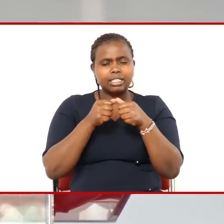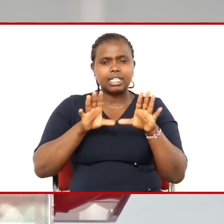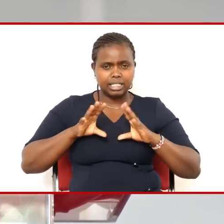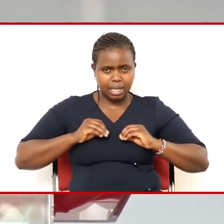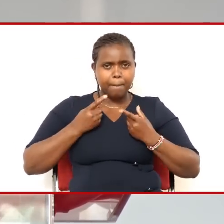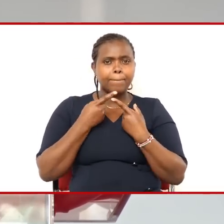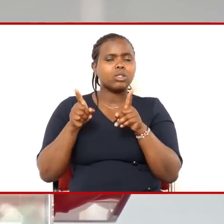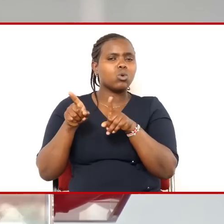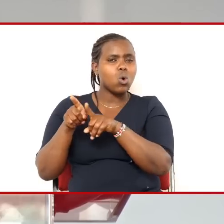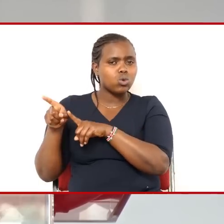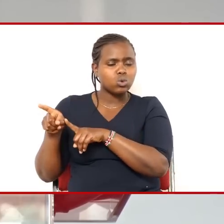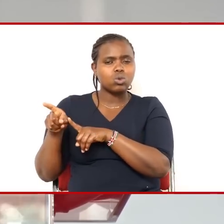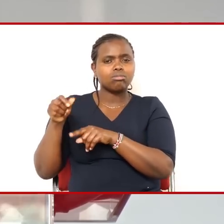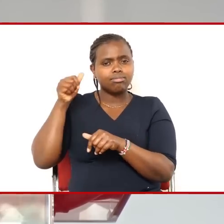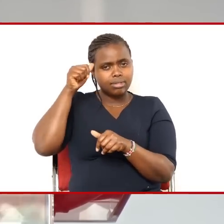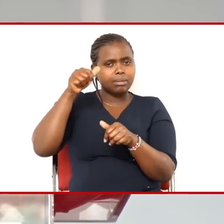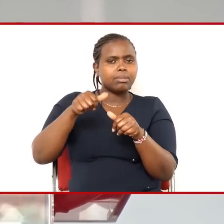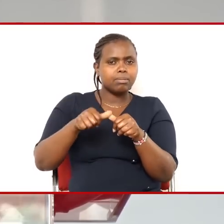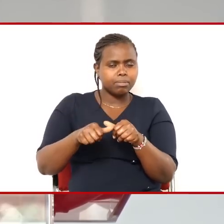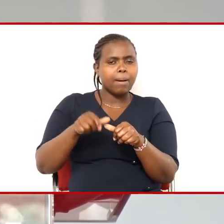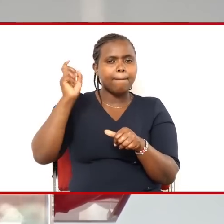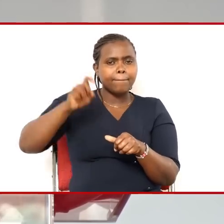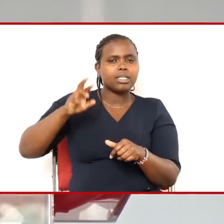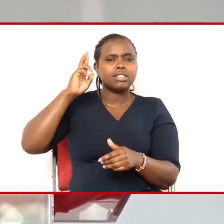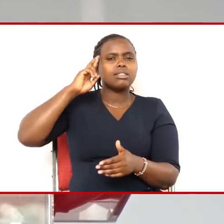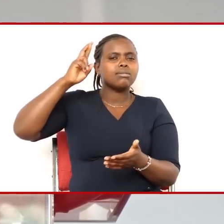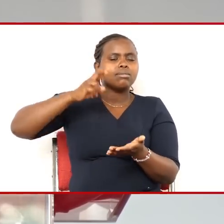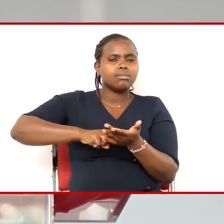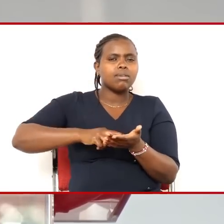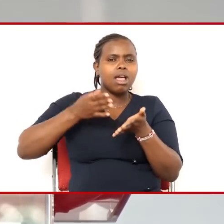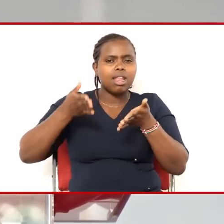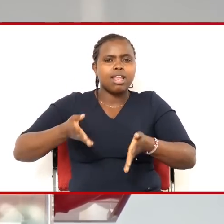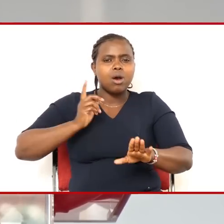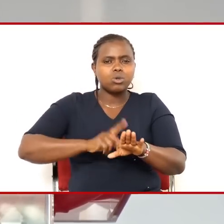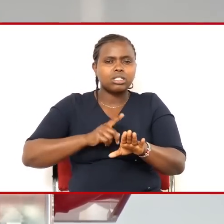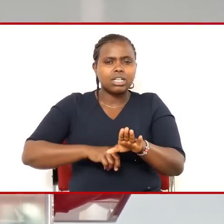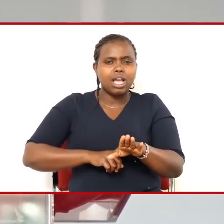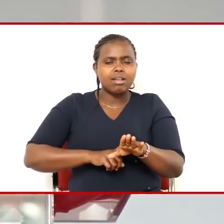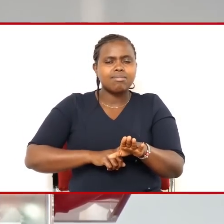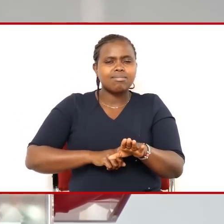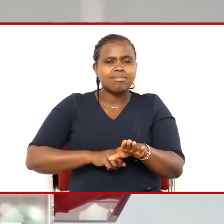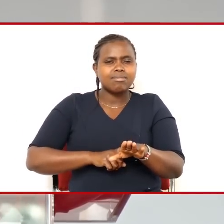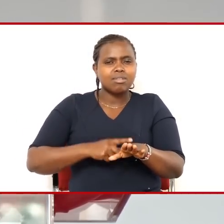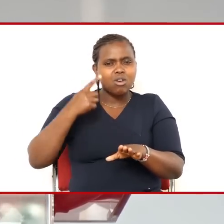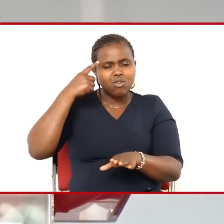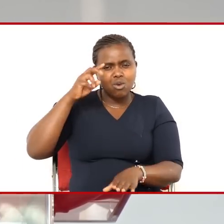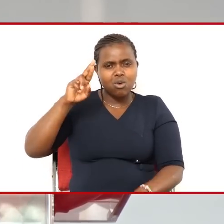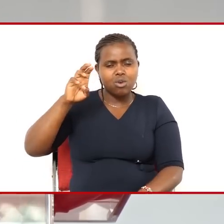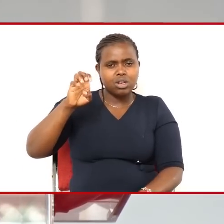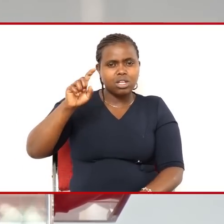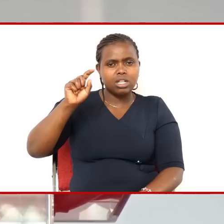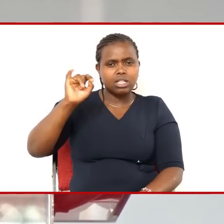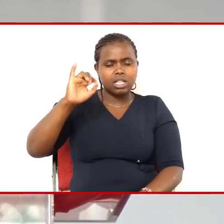but also we must be able to recognize that it is time for